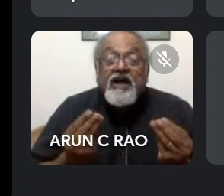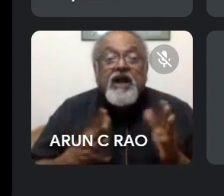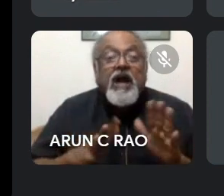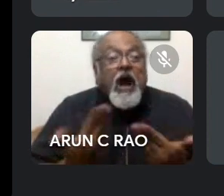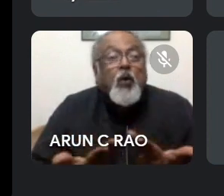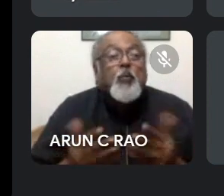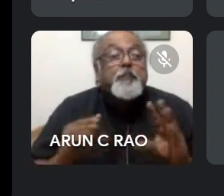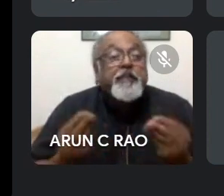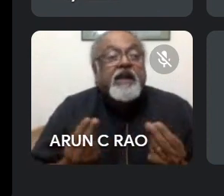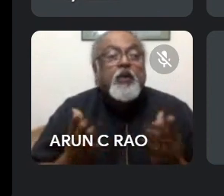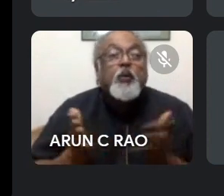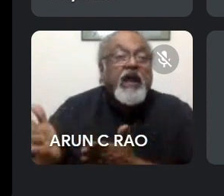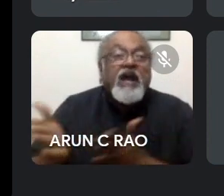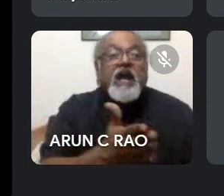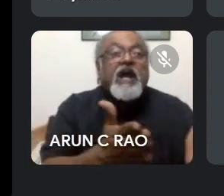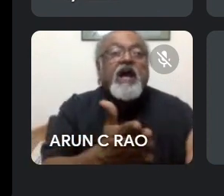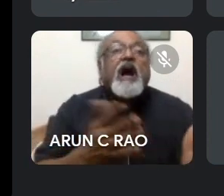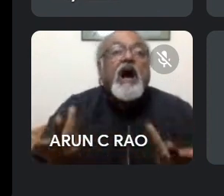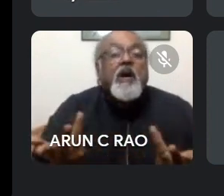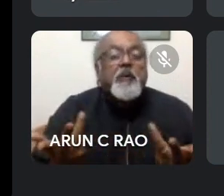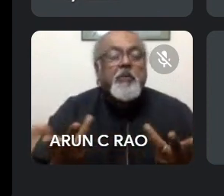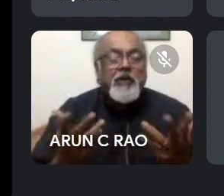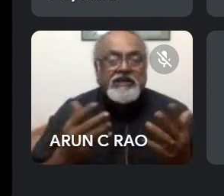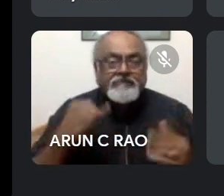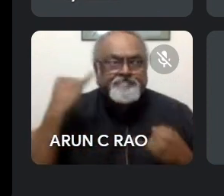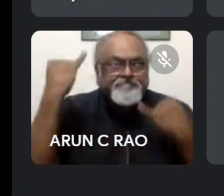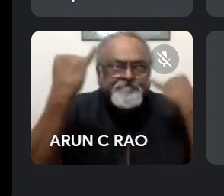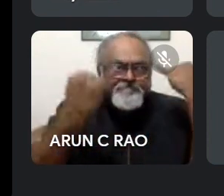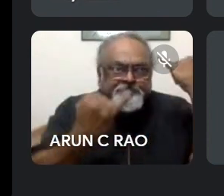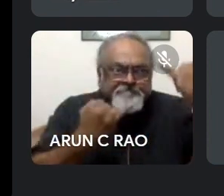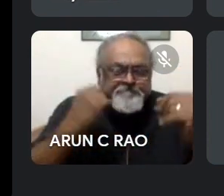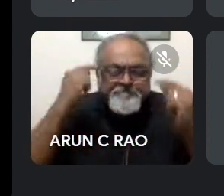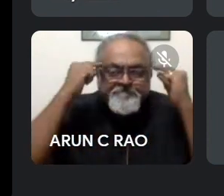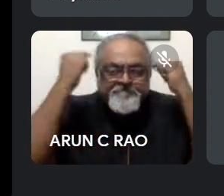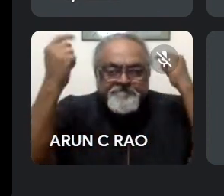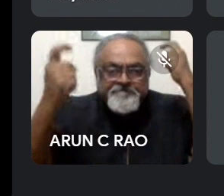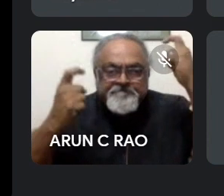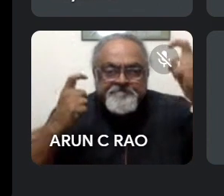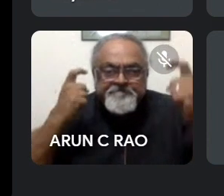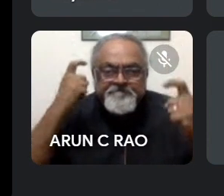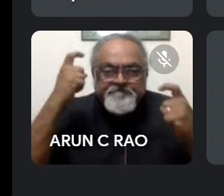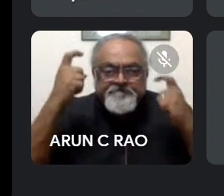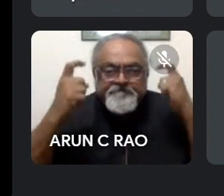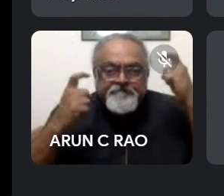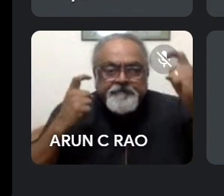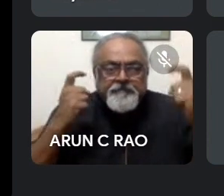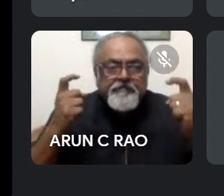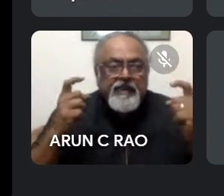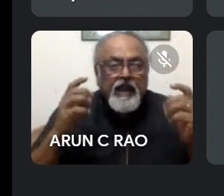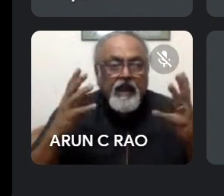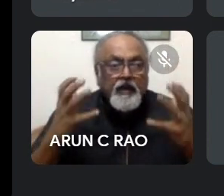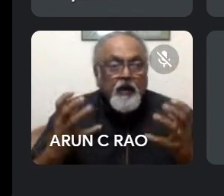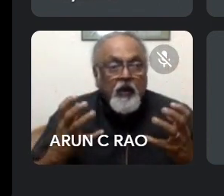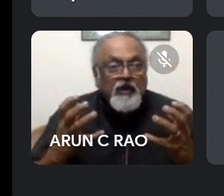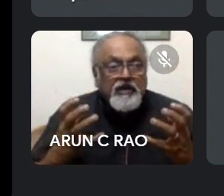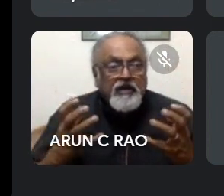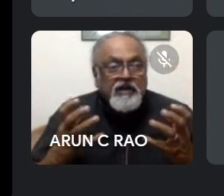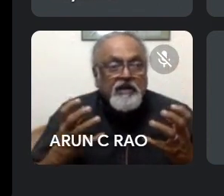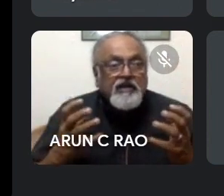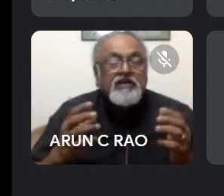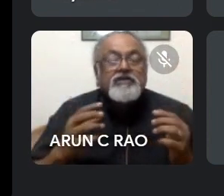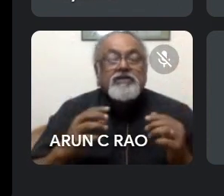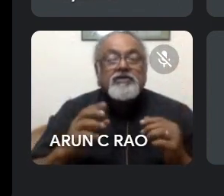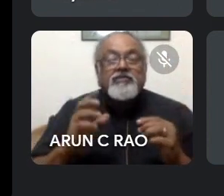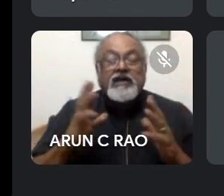What would I like? What would I like to happen here? So from that first question